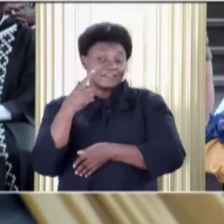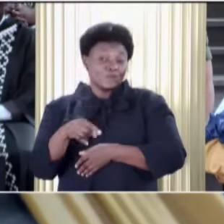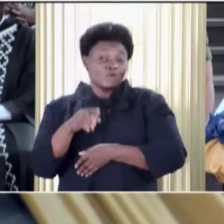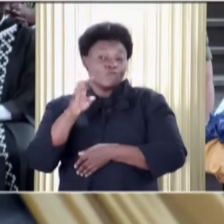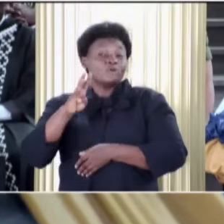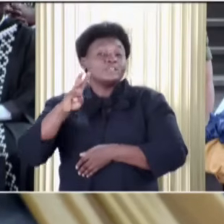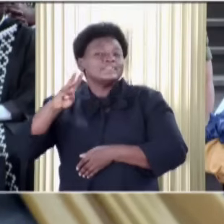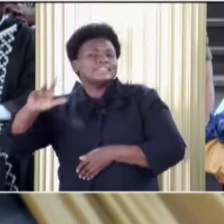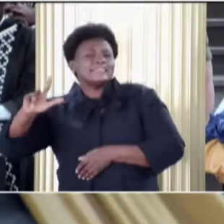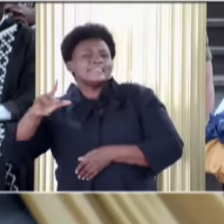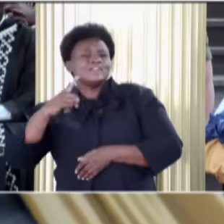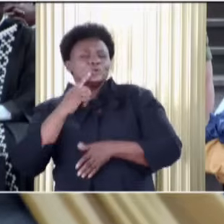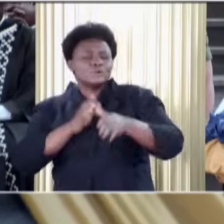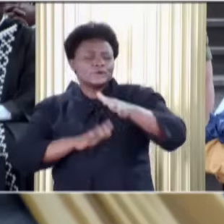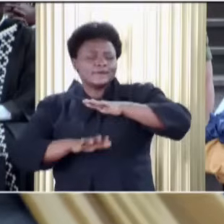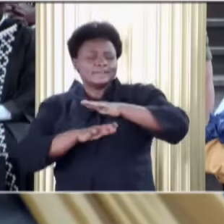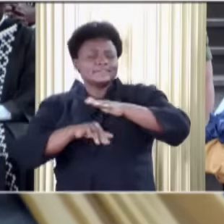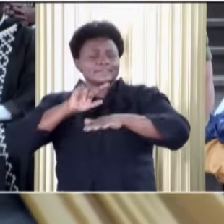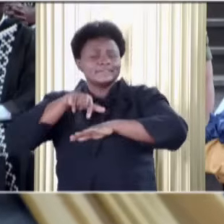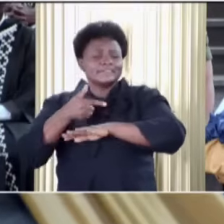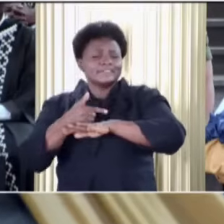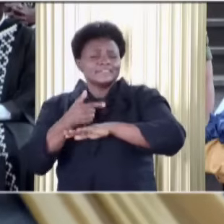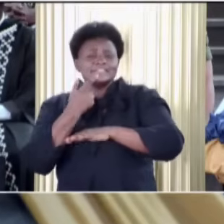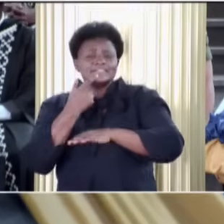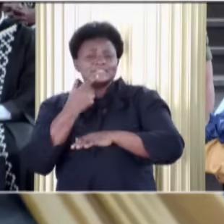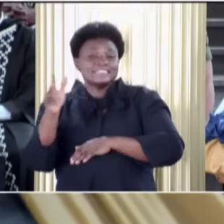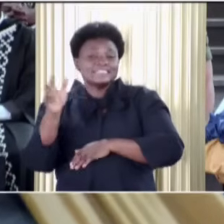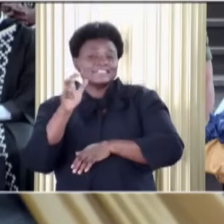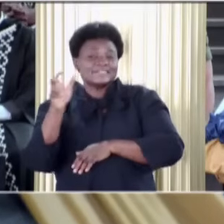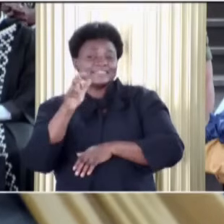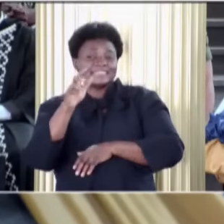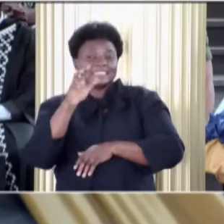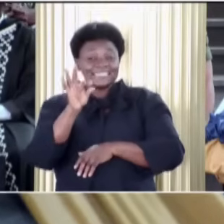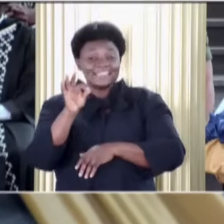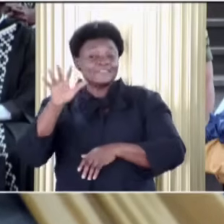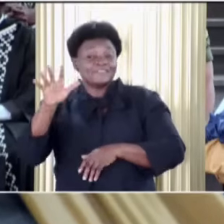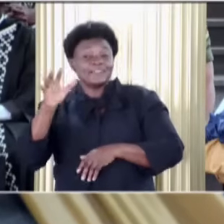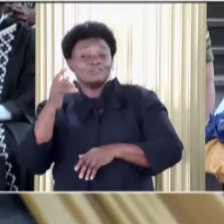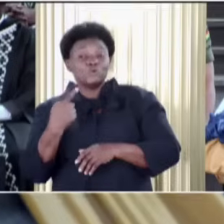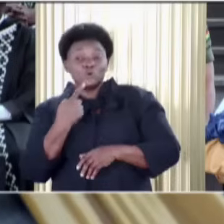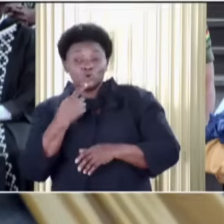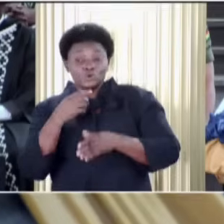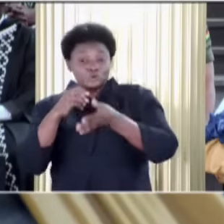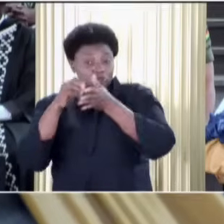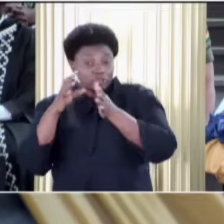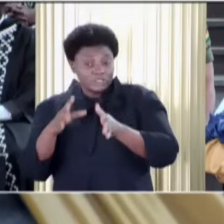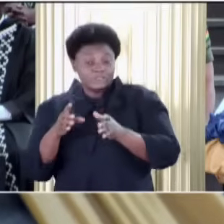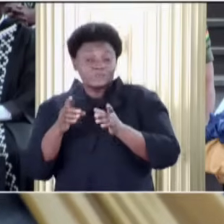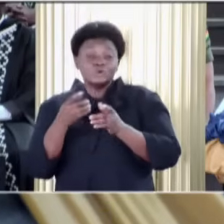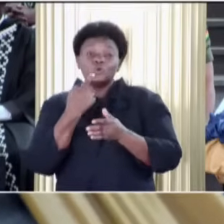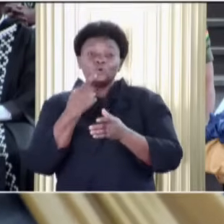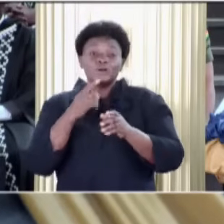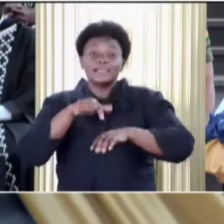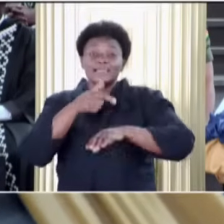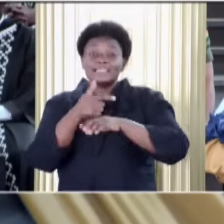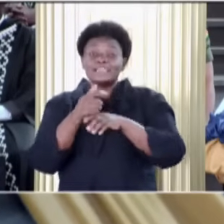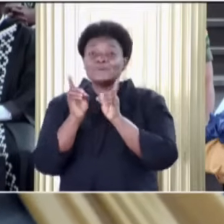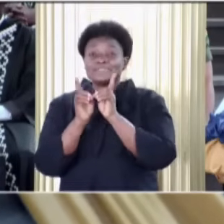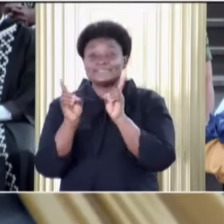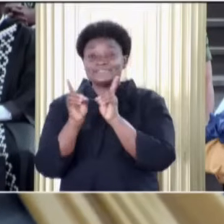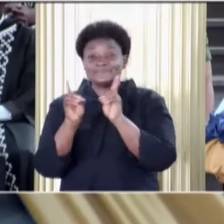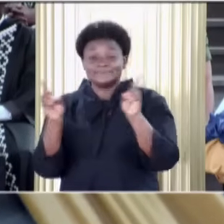10,543 undergraduates, and 395 students will be graduating with